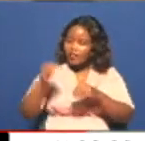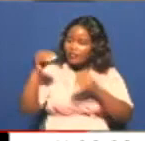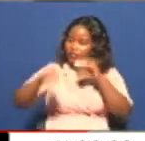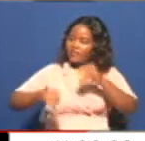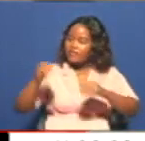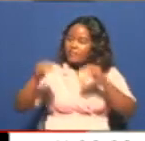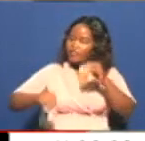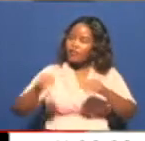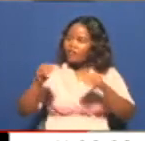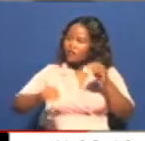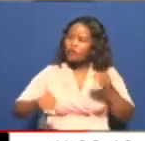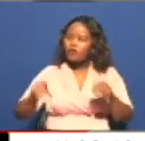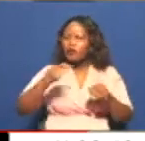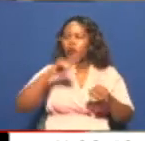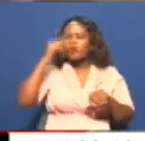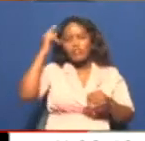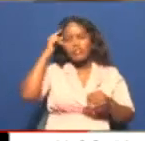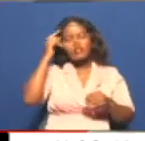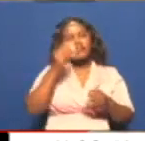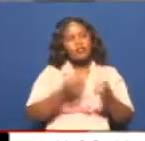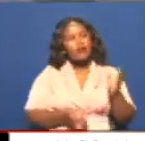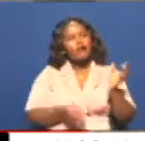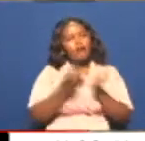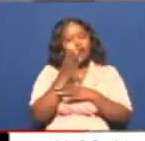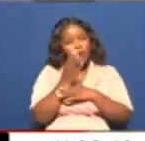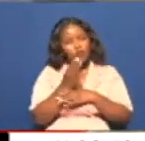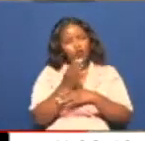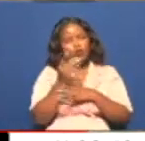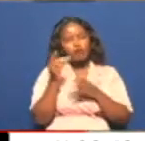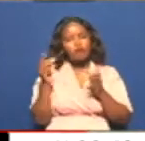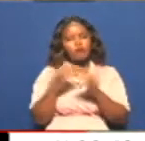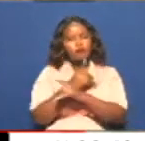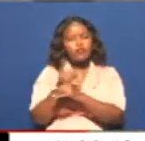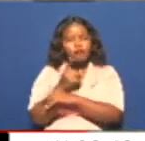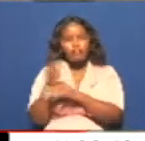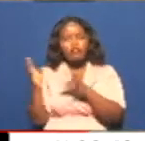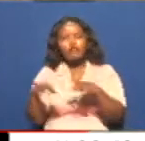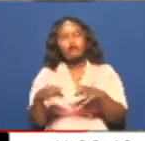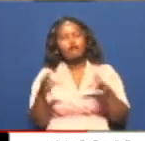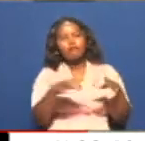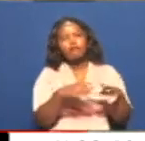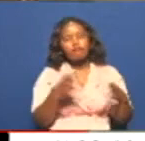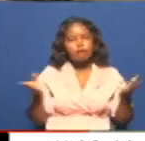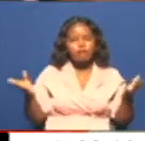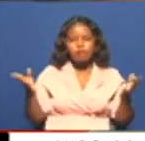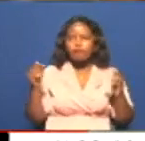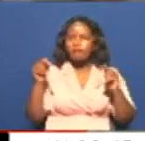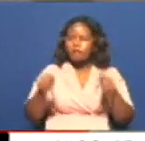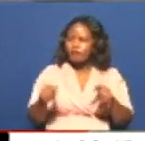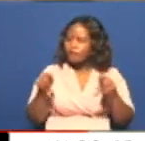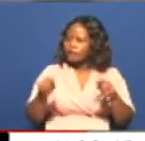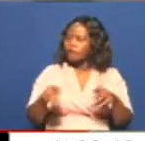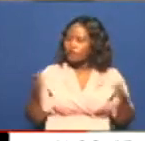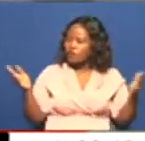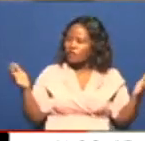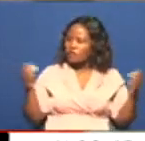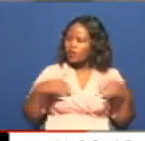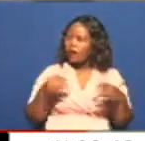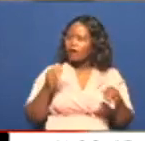binary formation of this side against this side. Mm-hmm. Today, you're hearing a lot of the hustler